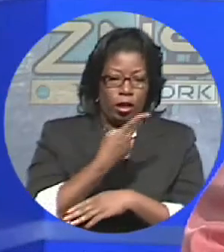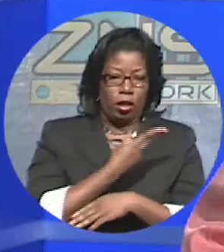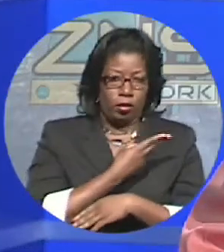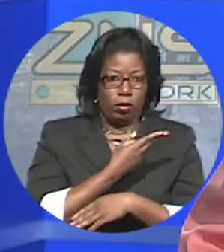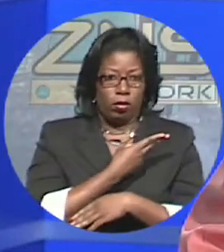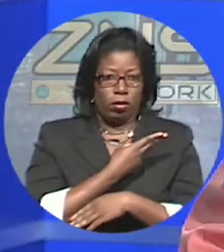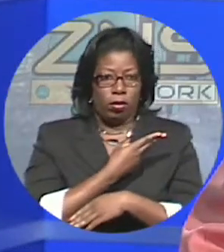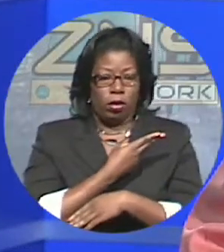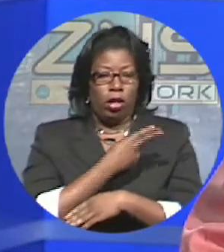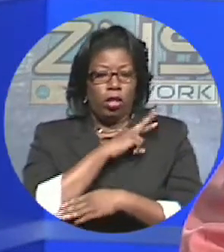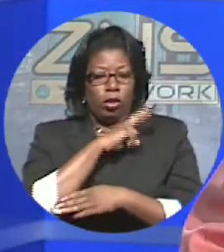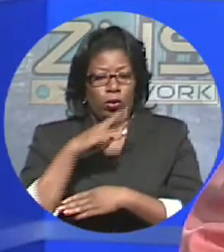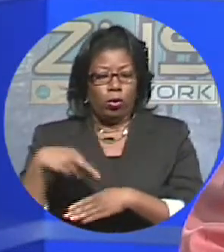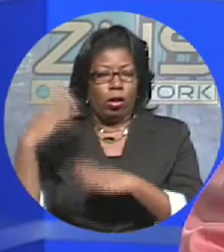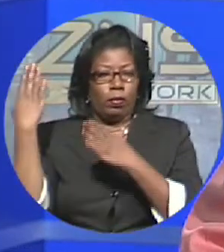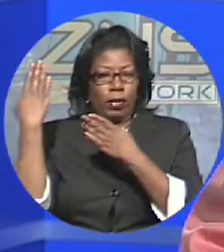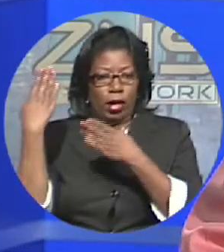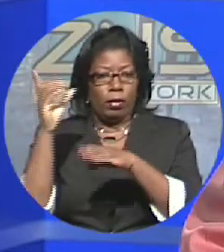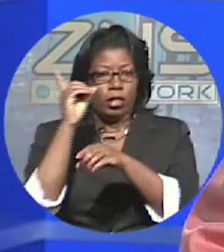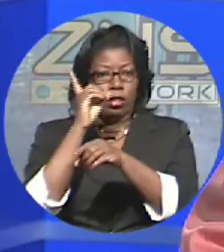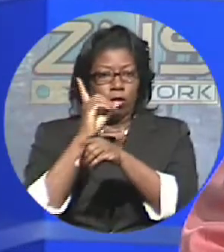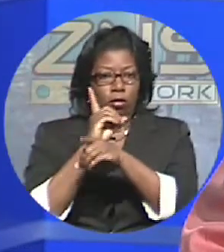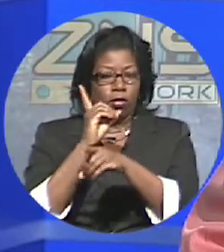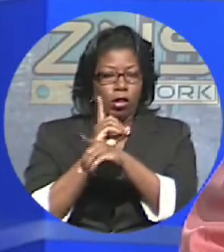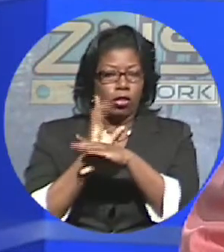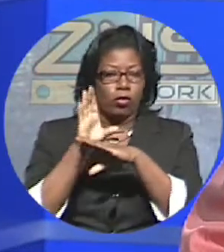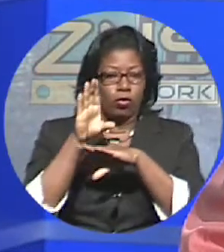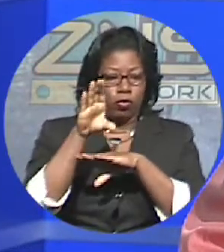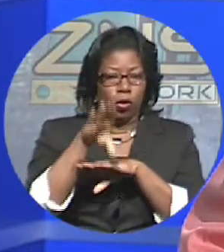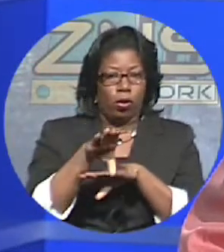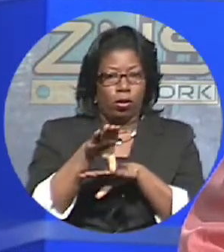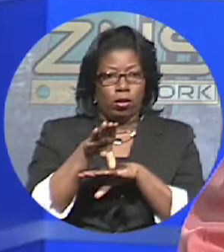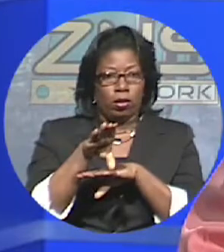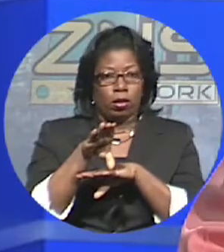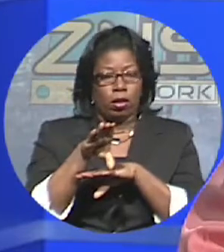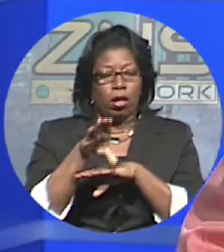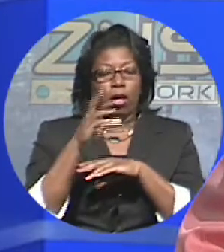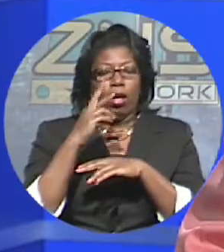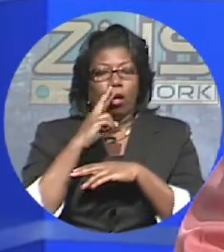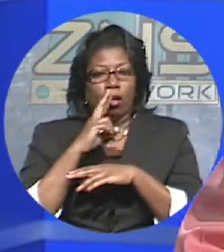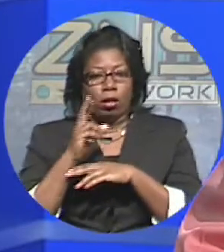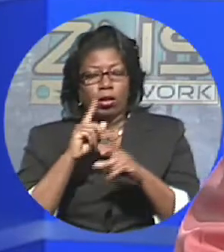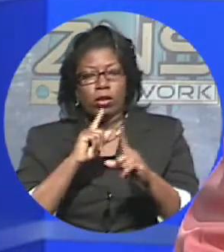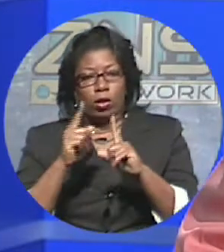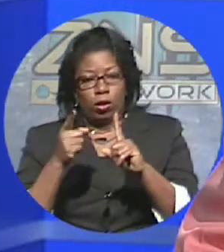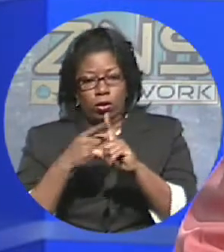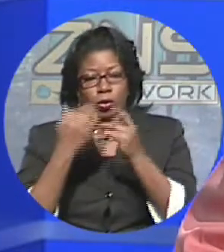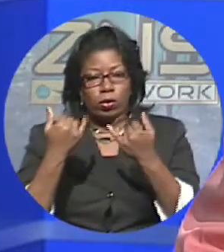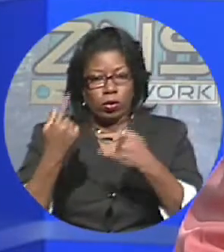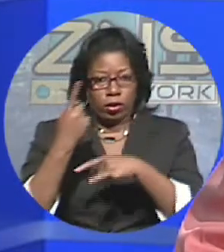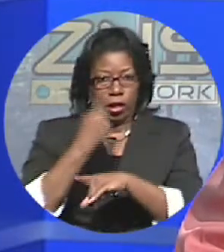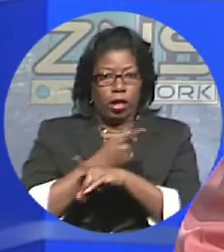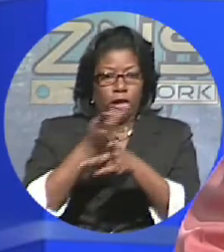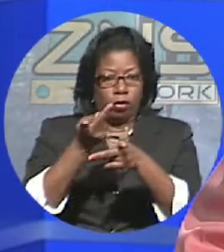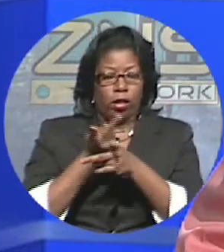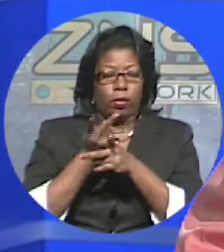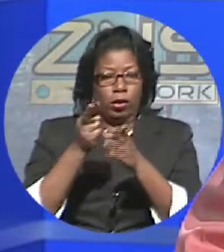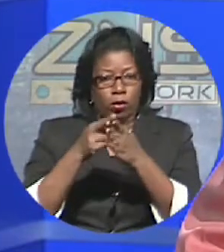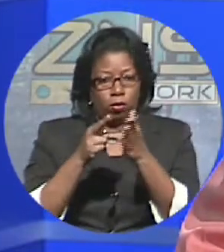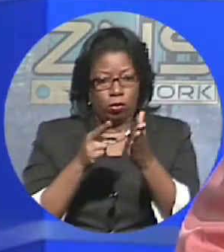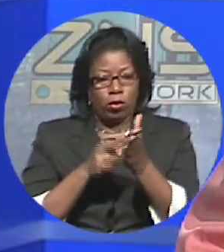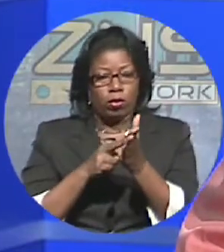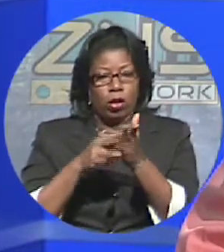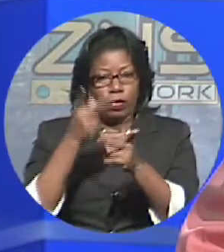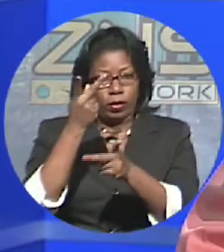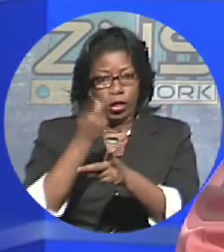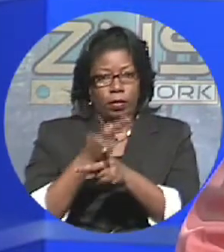Officers of the Royal Bahamas Defense Force were charged today with maintaining the core principles of the organization in order to follow its mandate of guarding